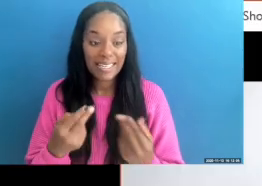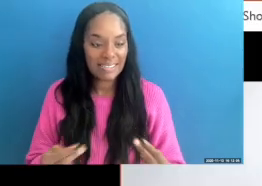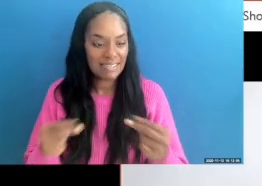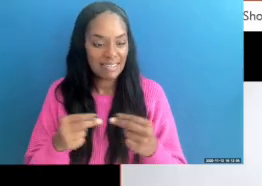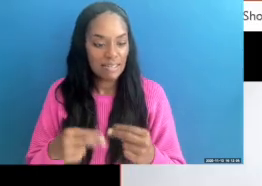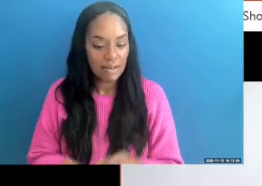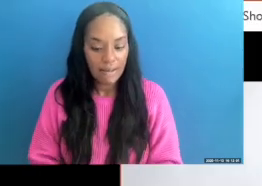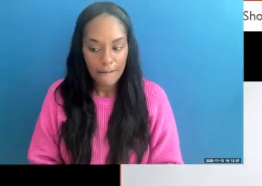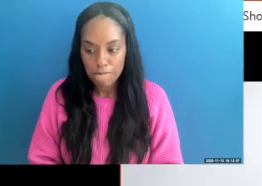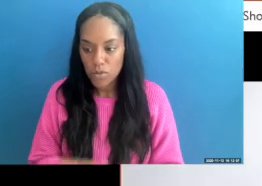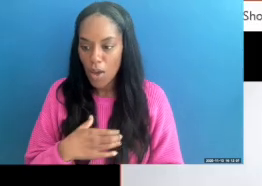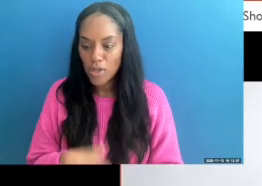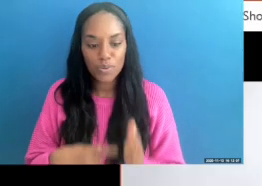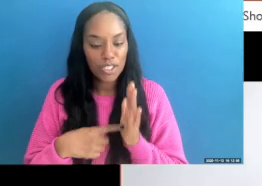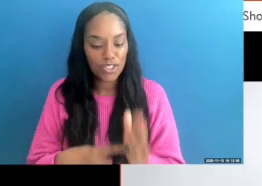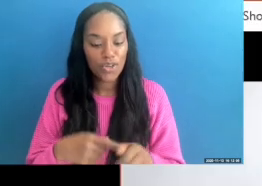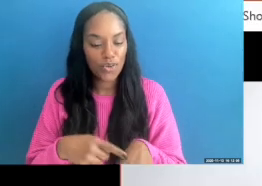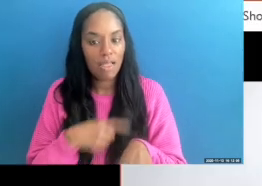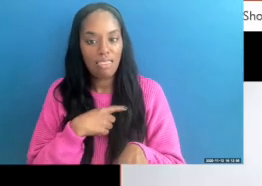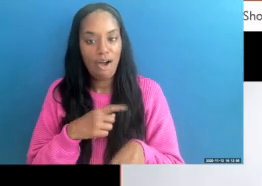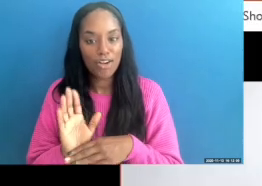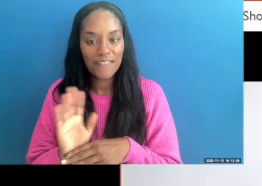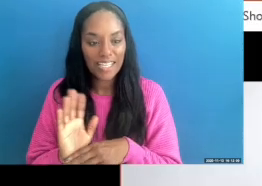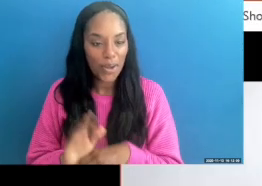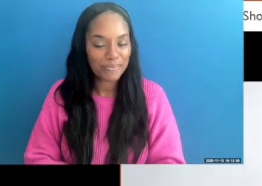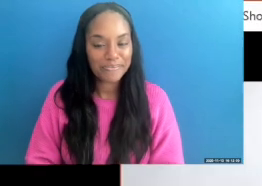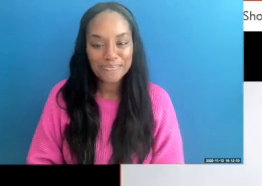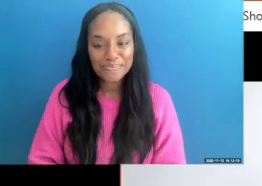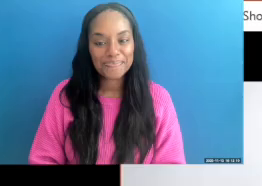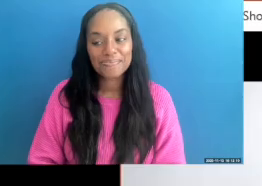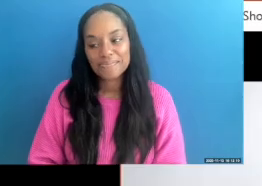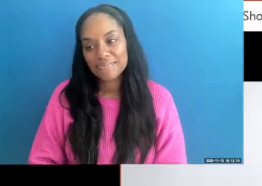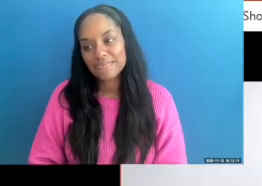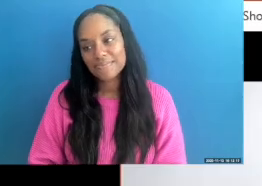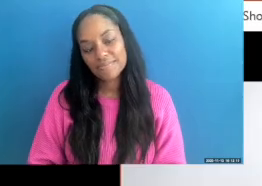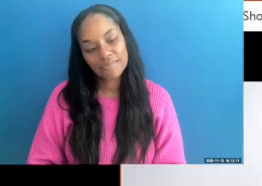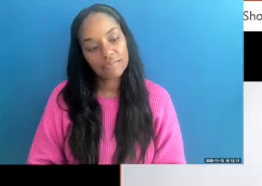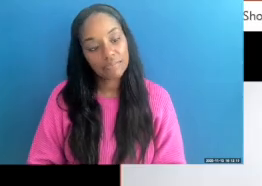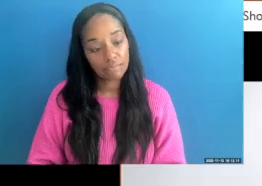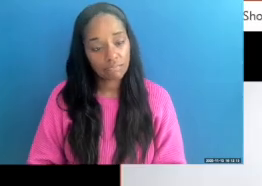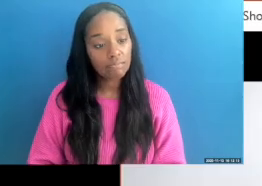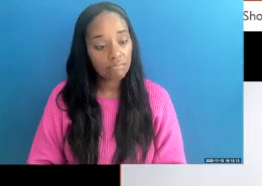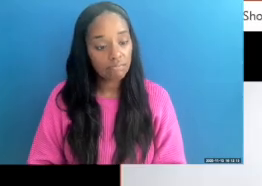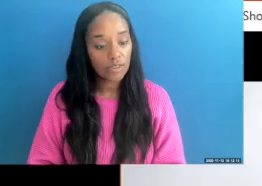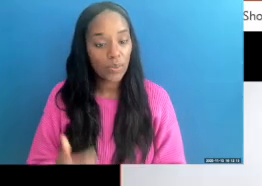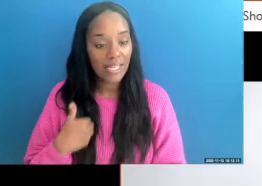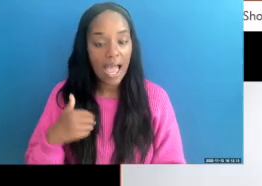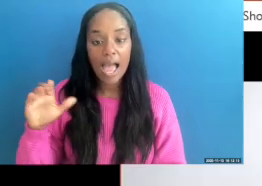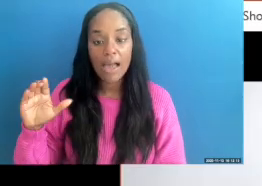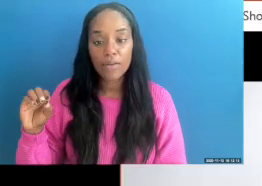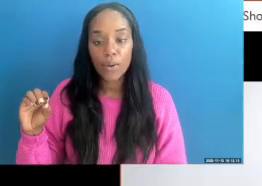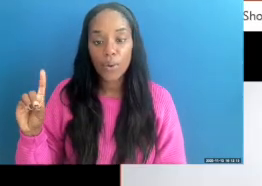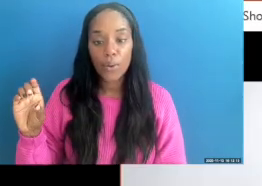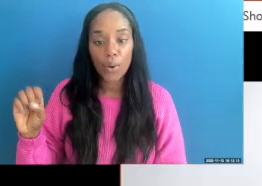Okay. Next slide. I wish we could show you a longer video. All right. So now we